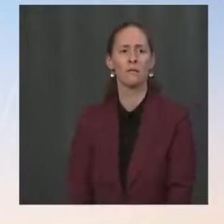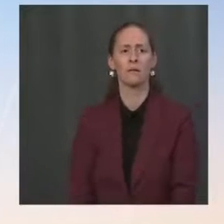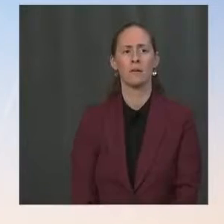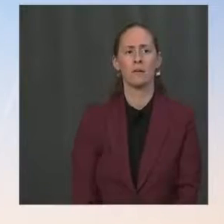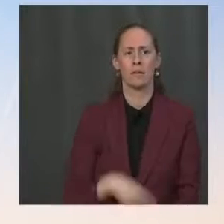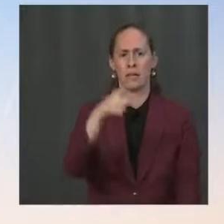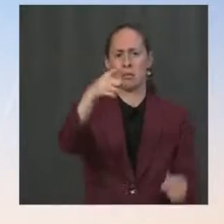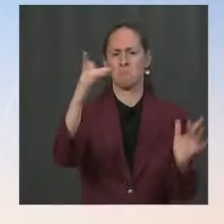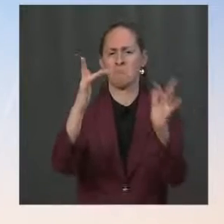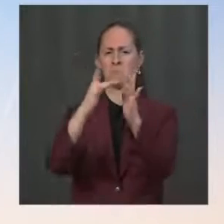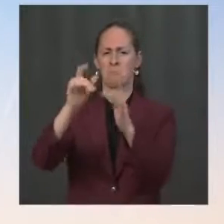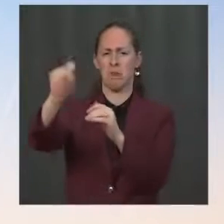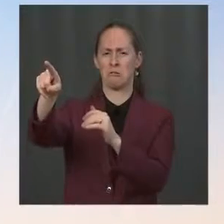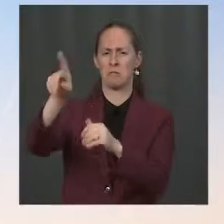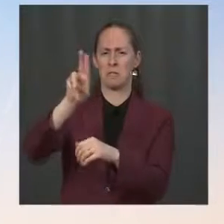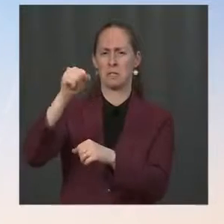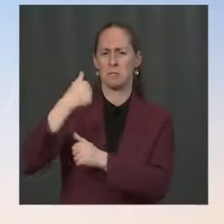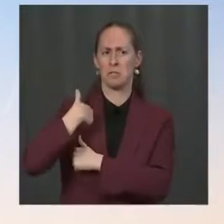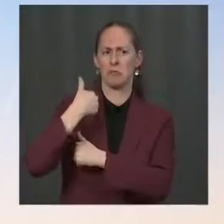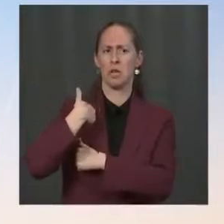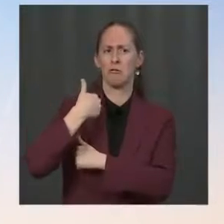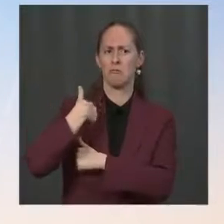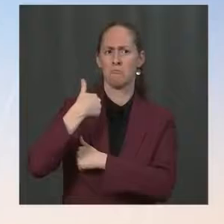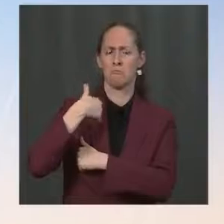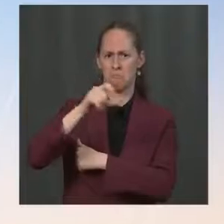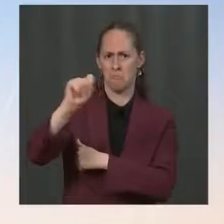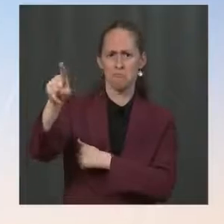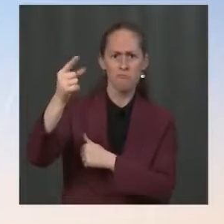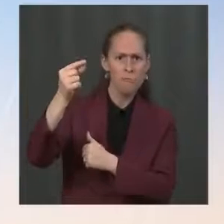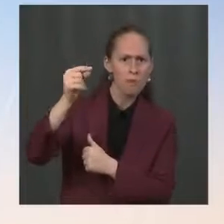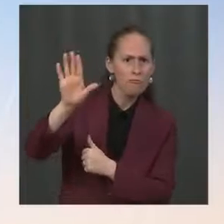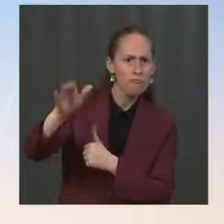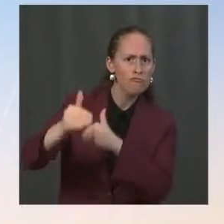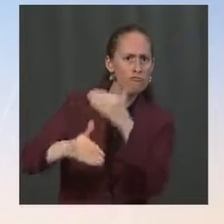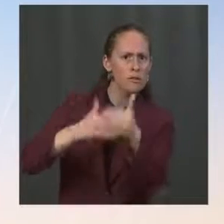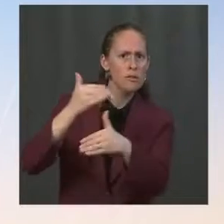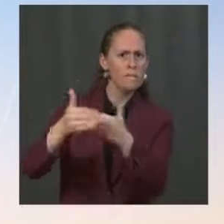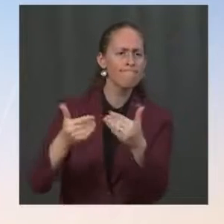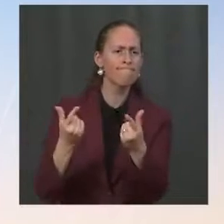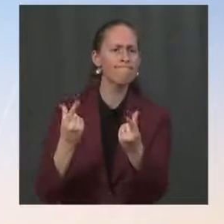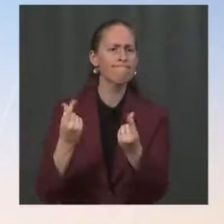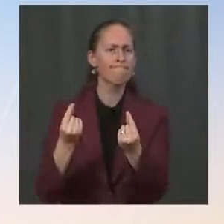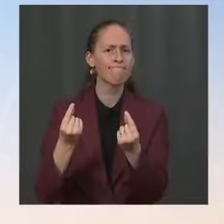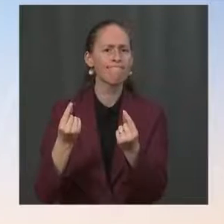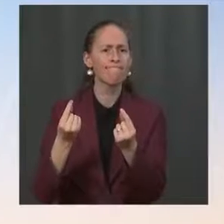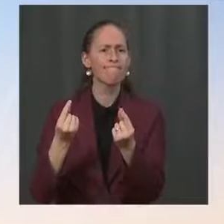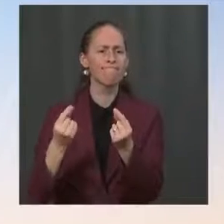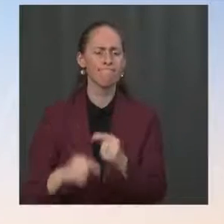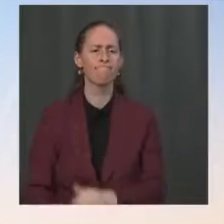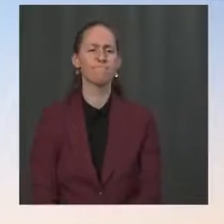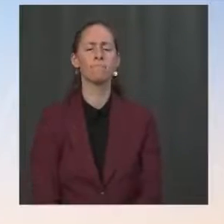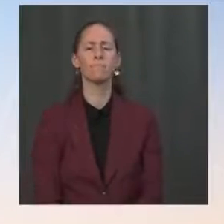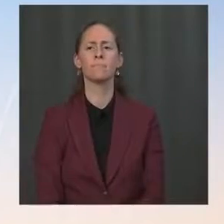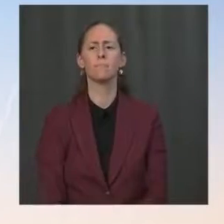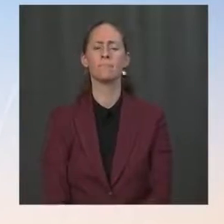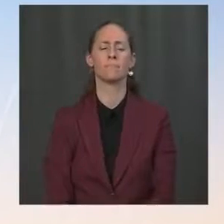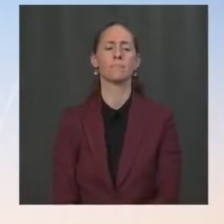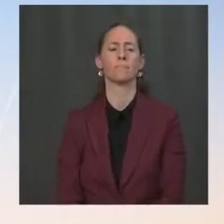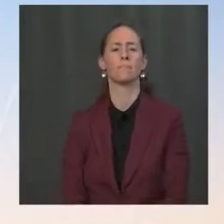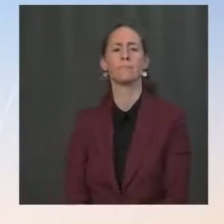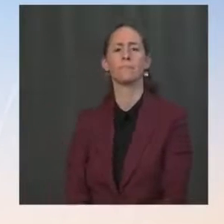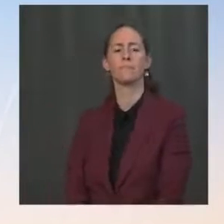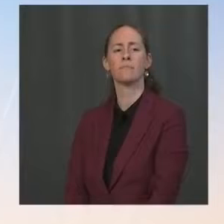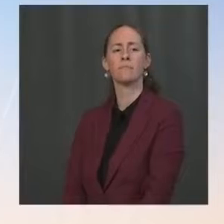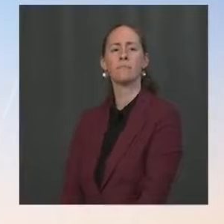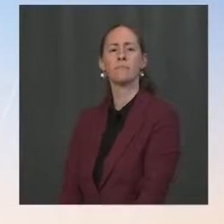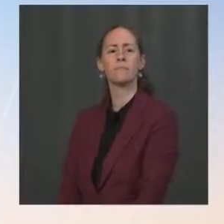military on specific steps of their retrograde process, which, as we know, would have to take place in advance of a departure. And then in terms of what we've heard from the Pentagon and then